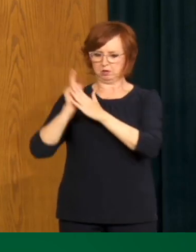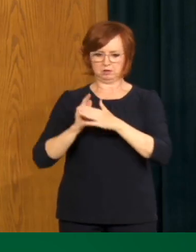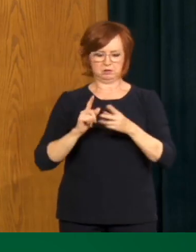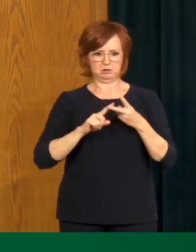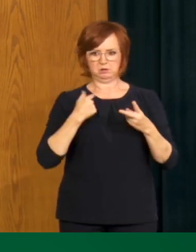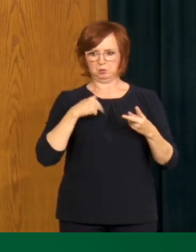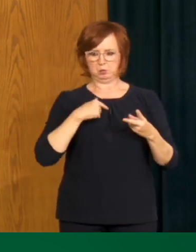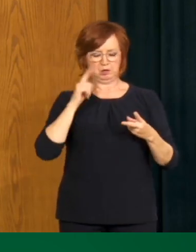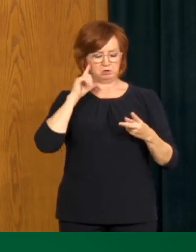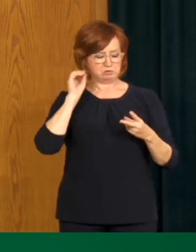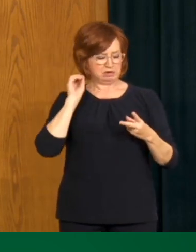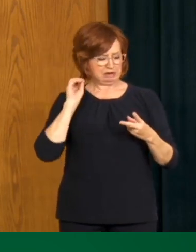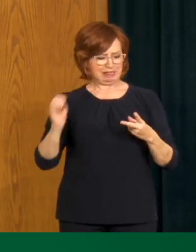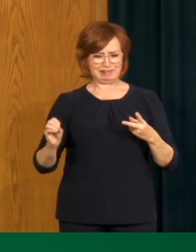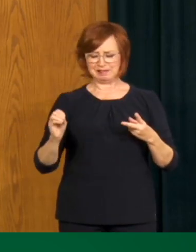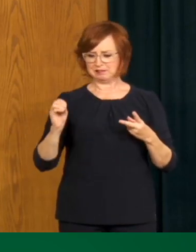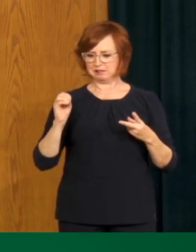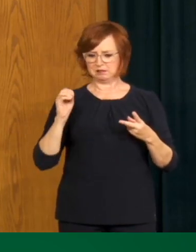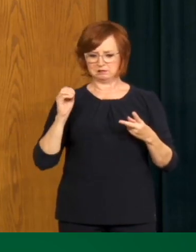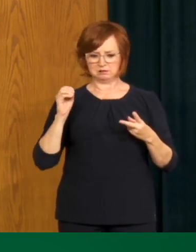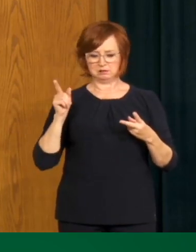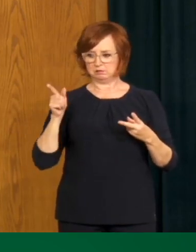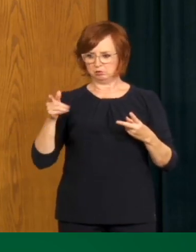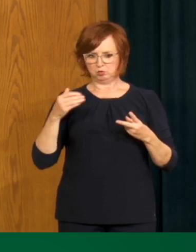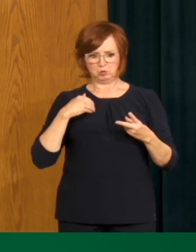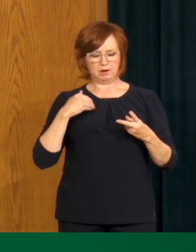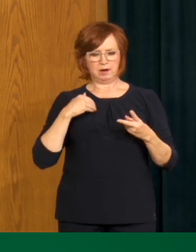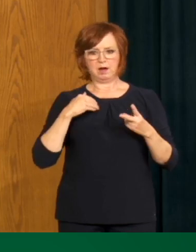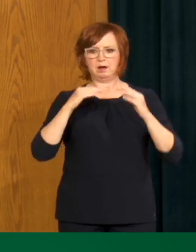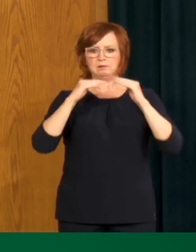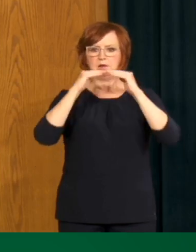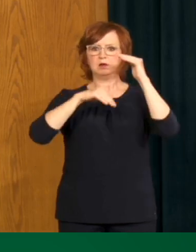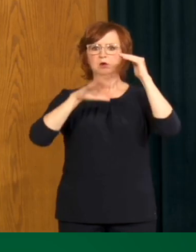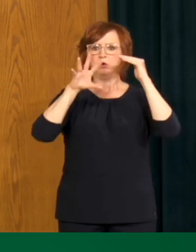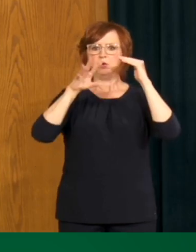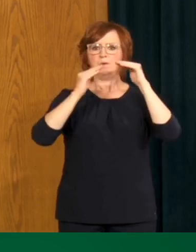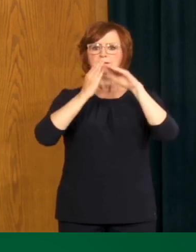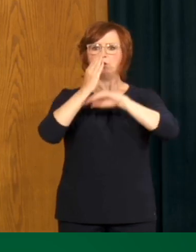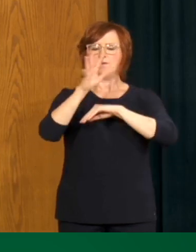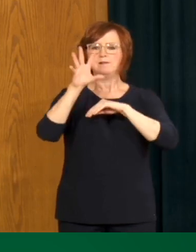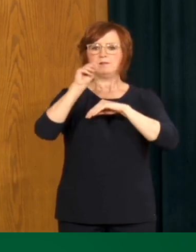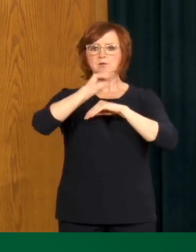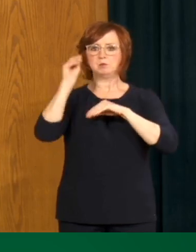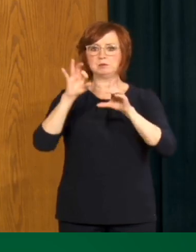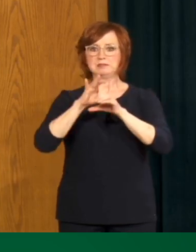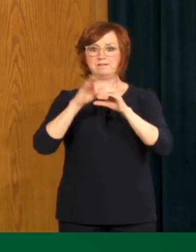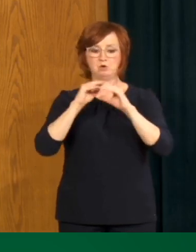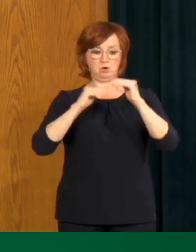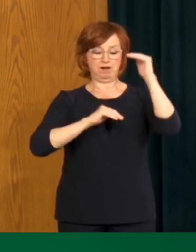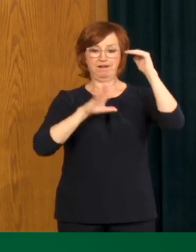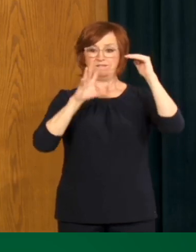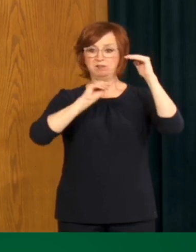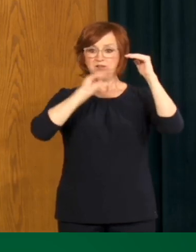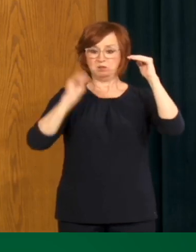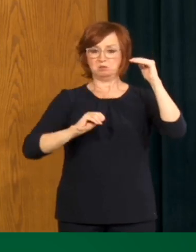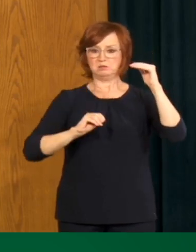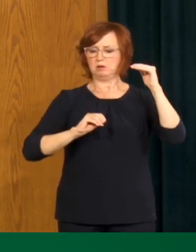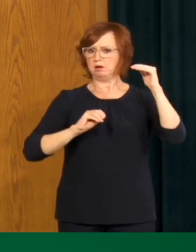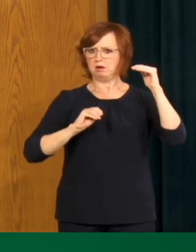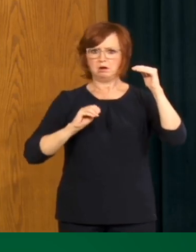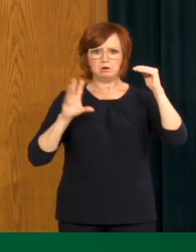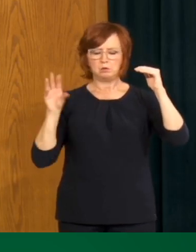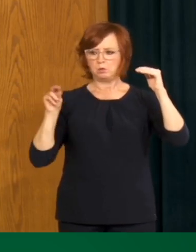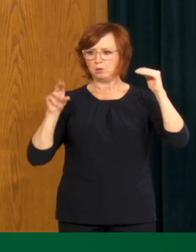receive the majority of the votes across the nation. This is not